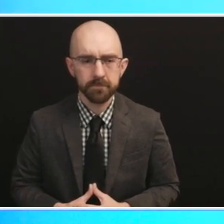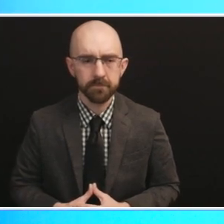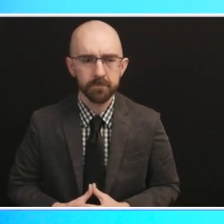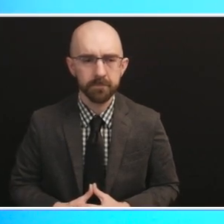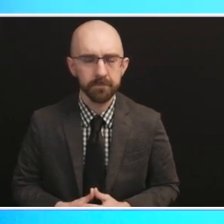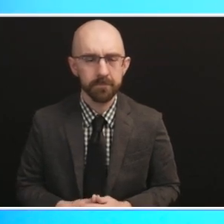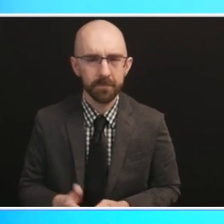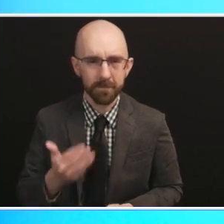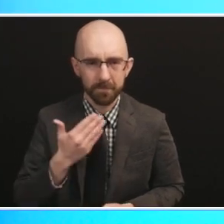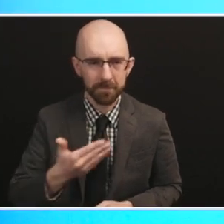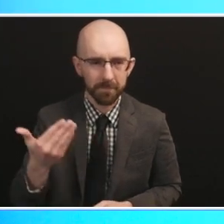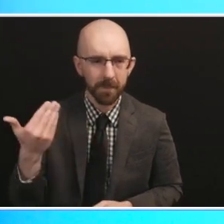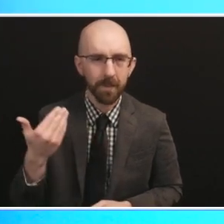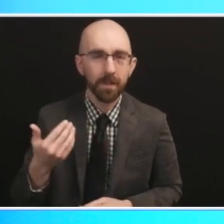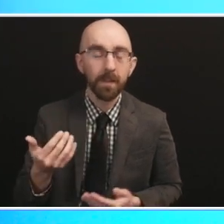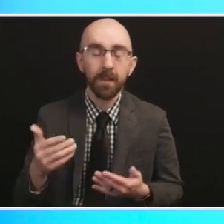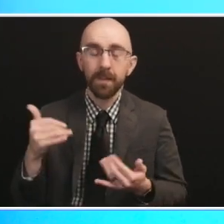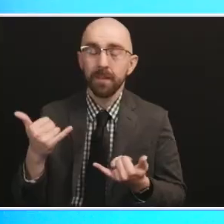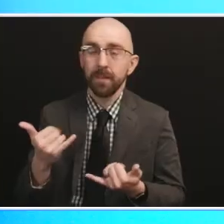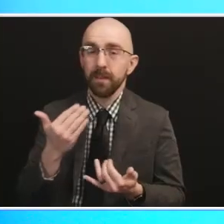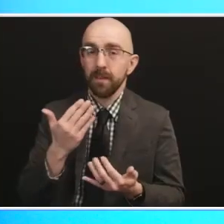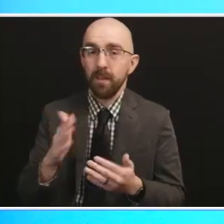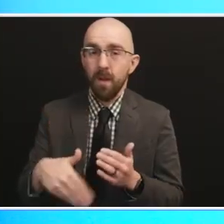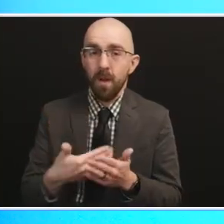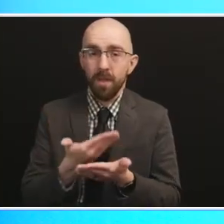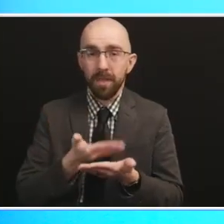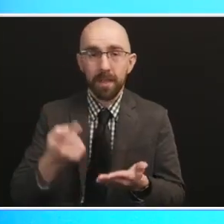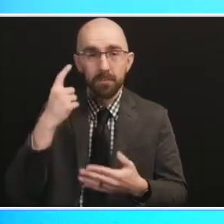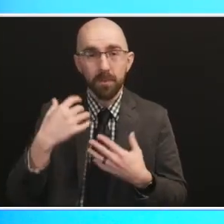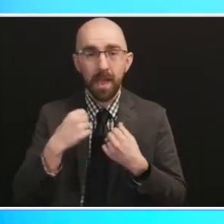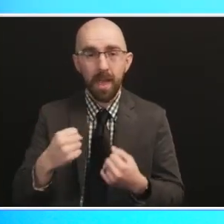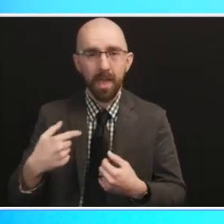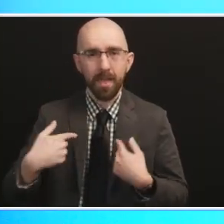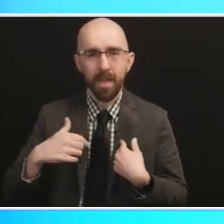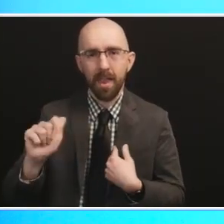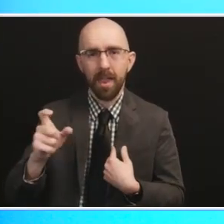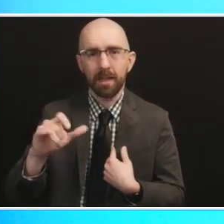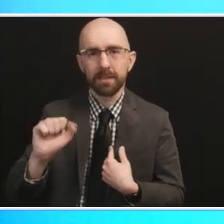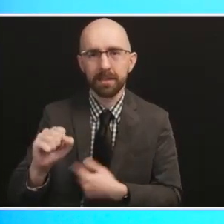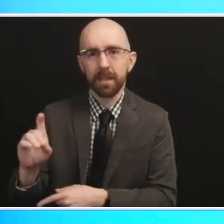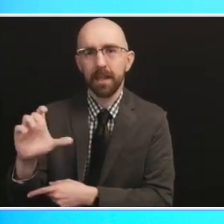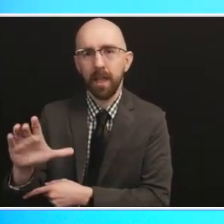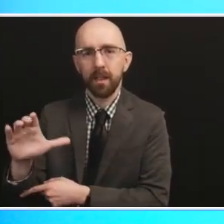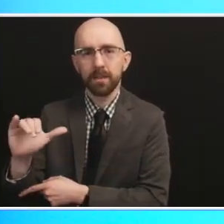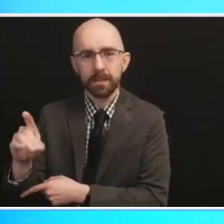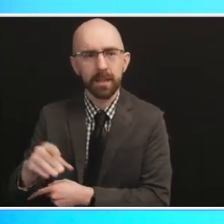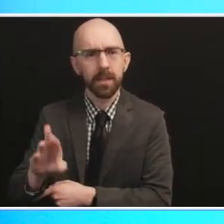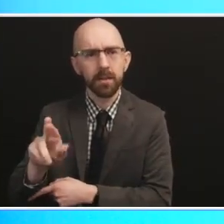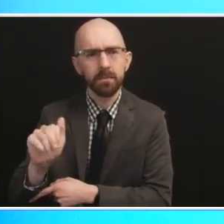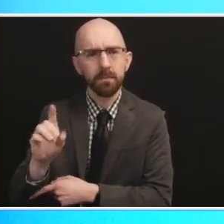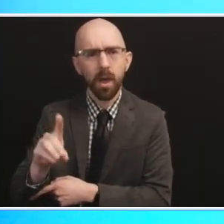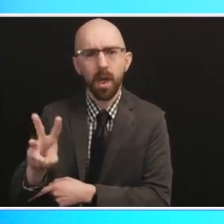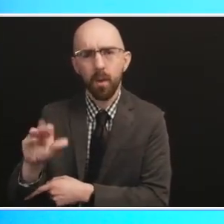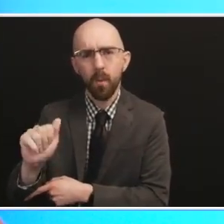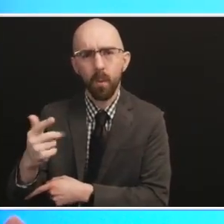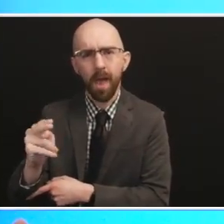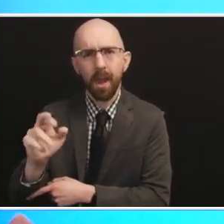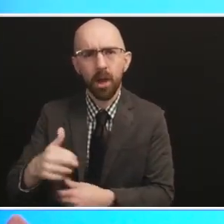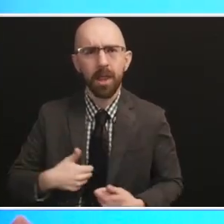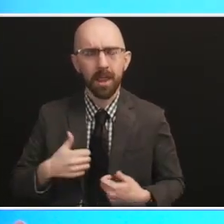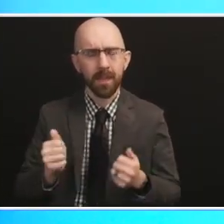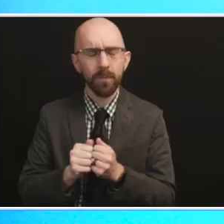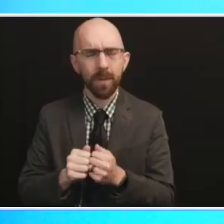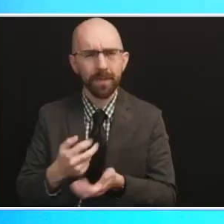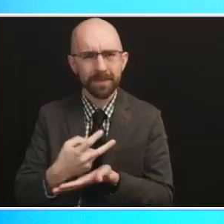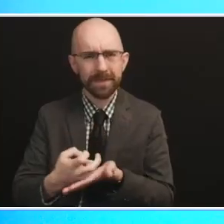Good morning and welcome to All Things Brain Health. I'm Alexis Delstead. Brad Wagner lived with an unexplainable seizures